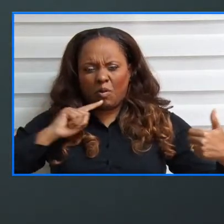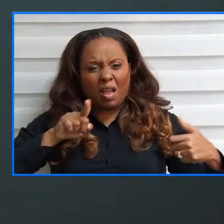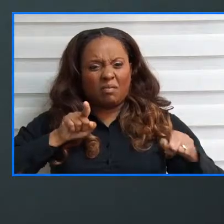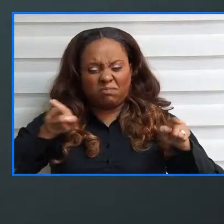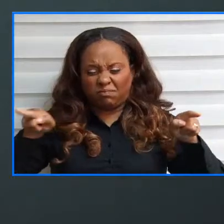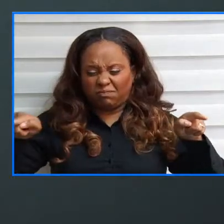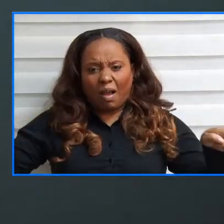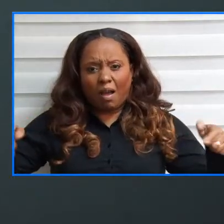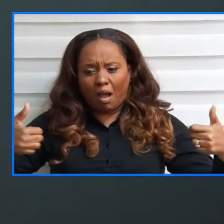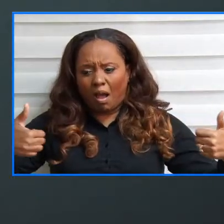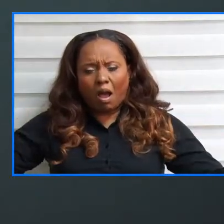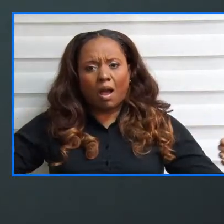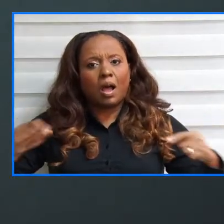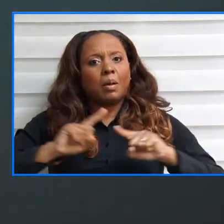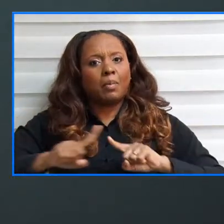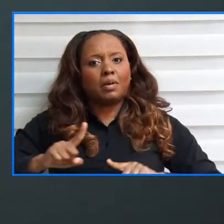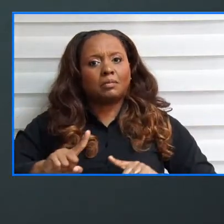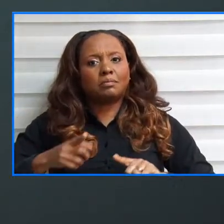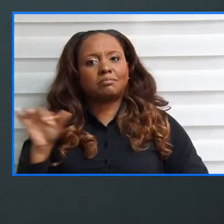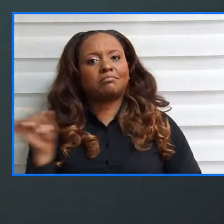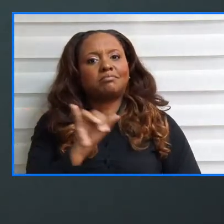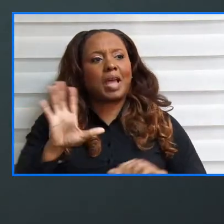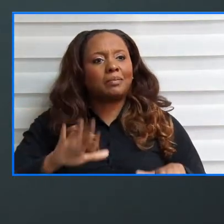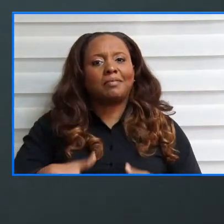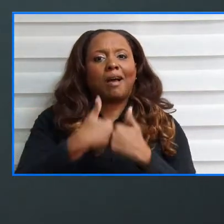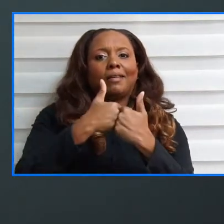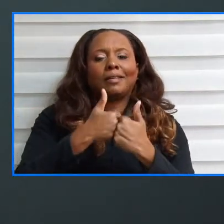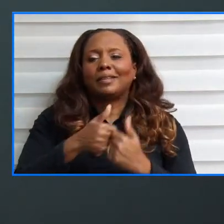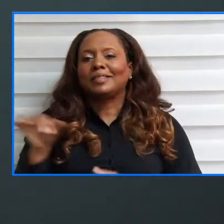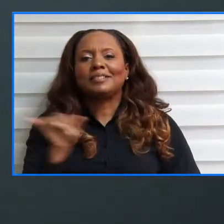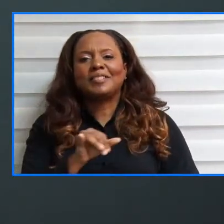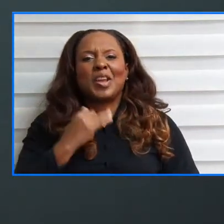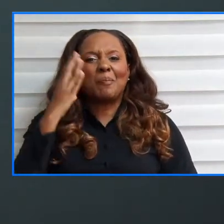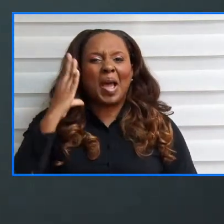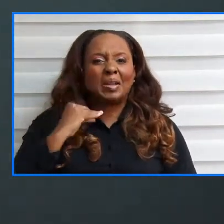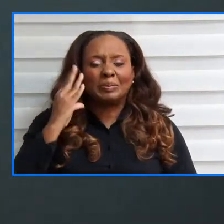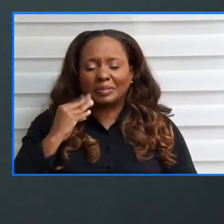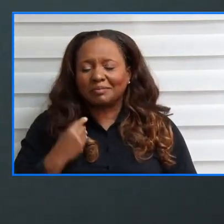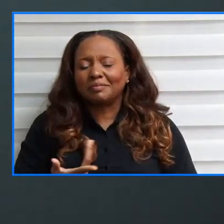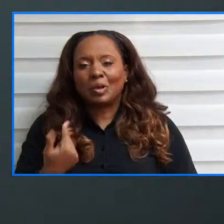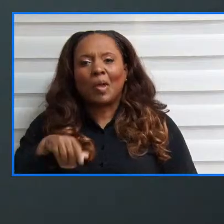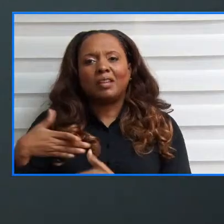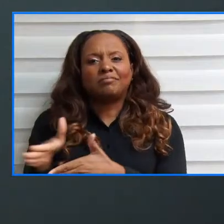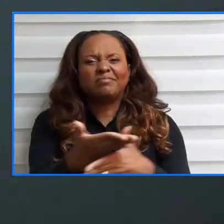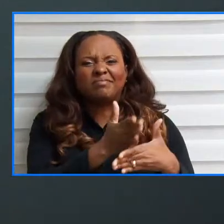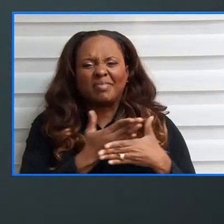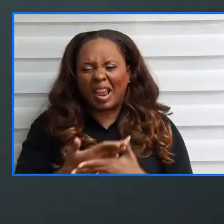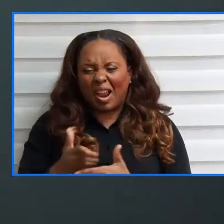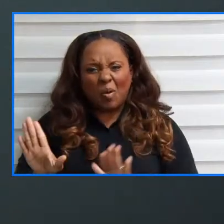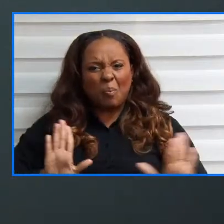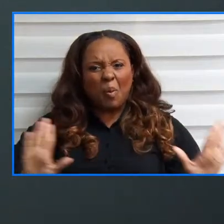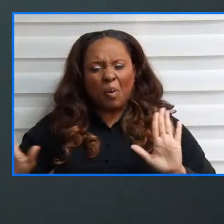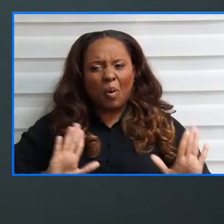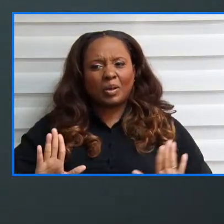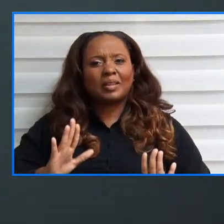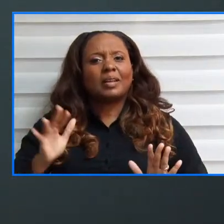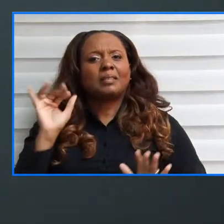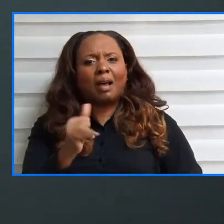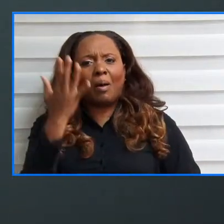challenges and a lot of experiences to share with each other. In that sense, we feel very close.